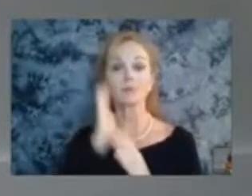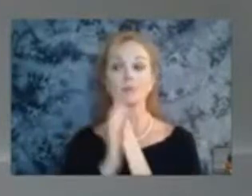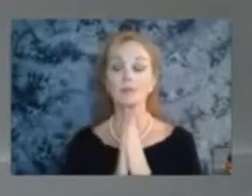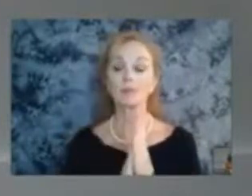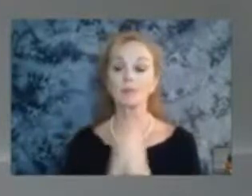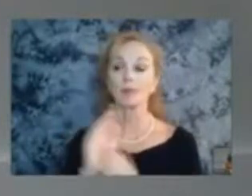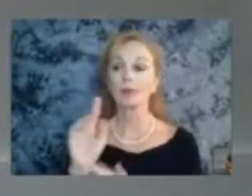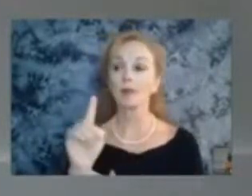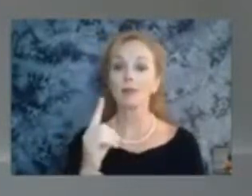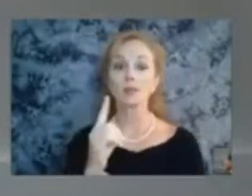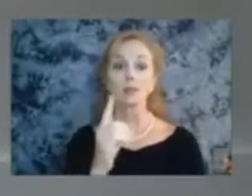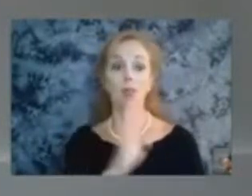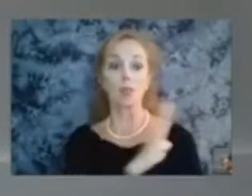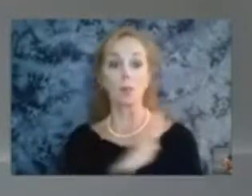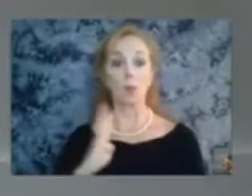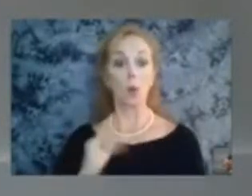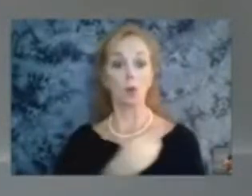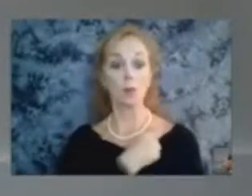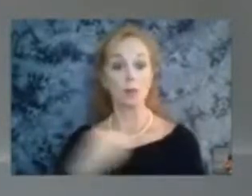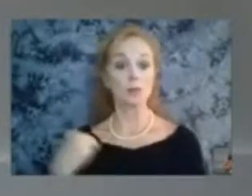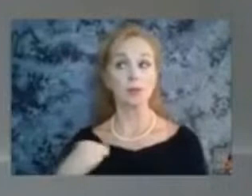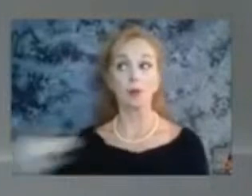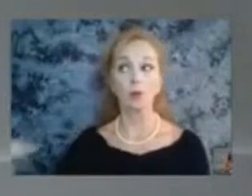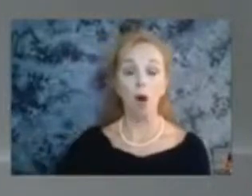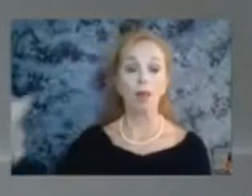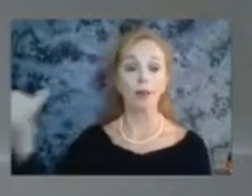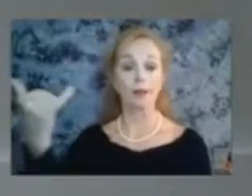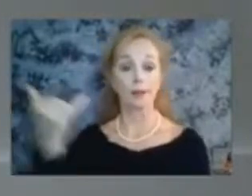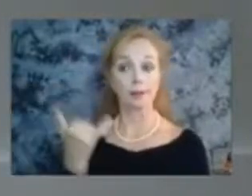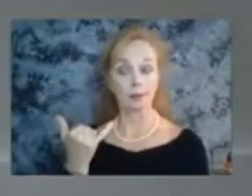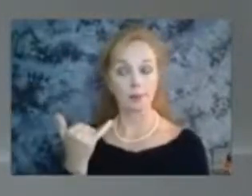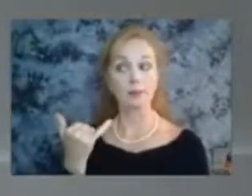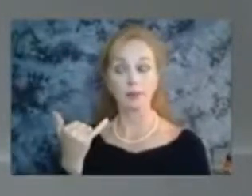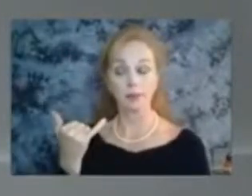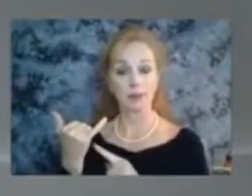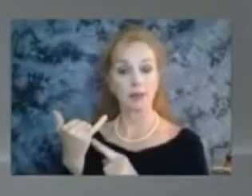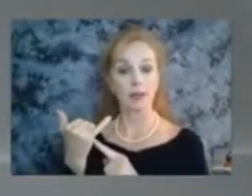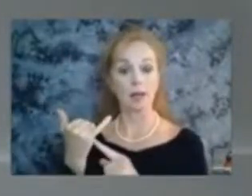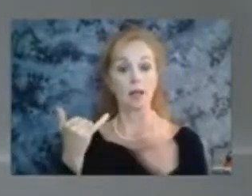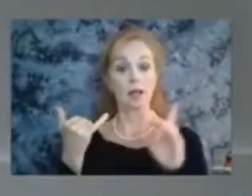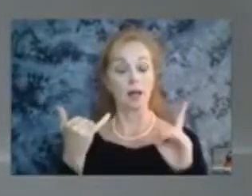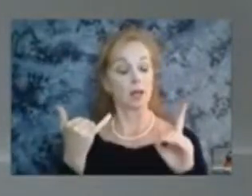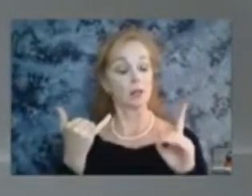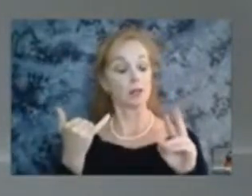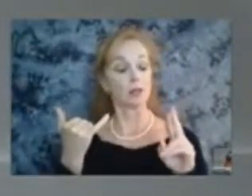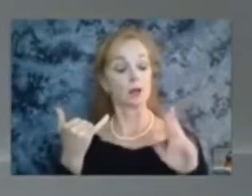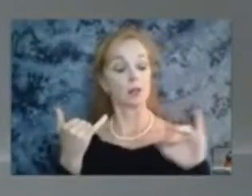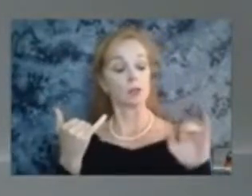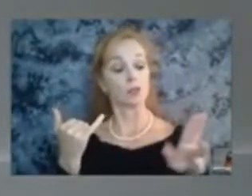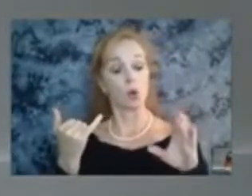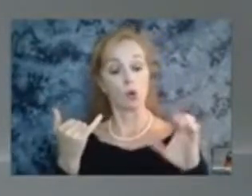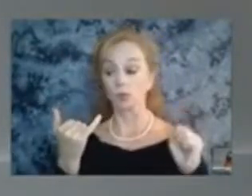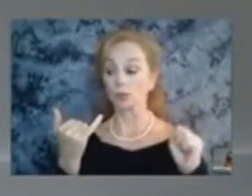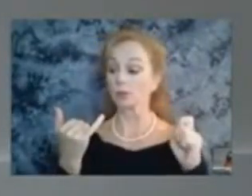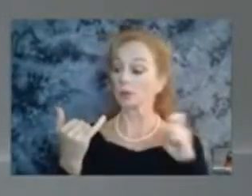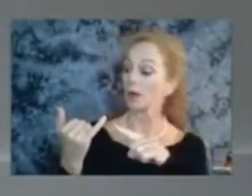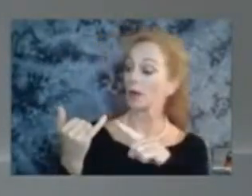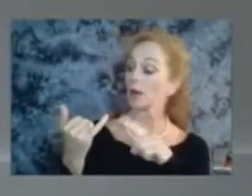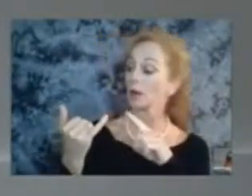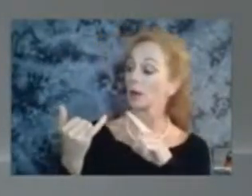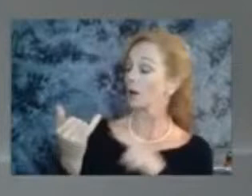calling in, and then I'm going to go around the room. So Dr. Jones, do you have any questions